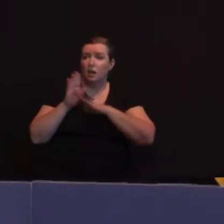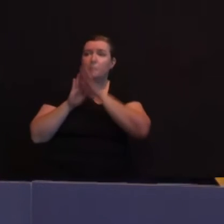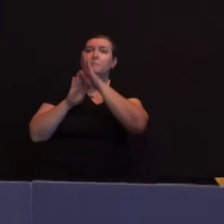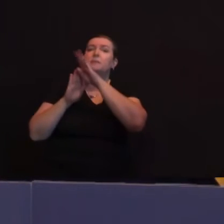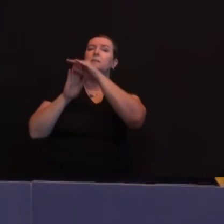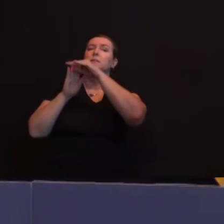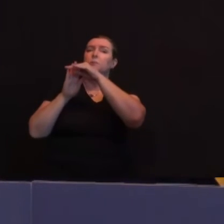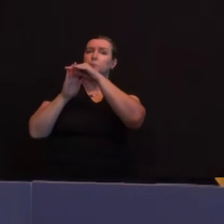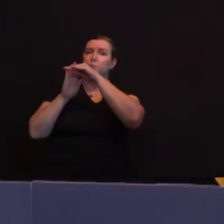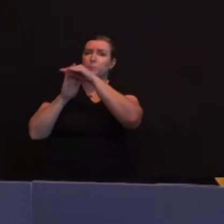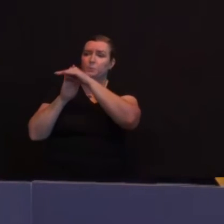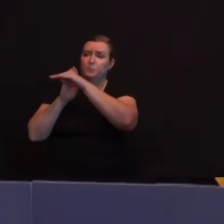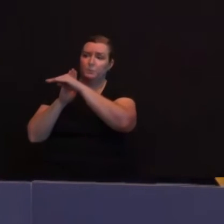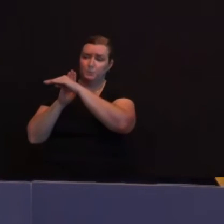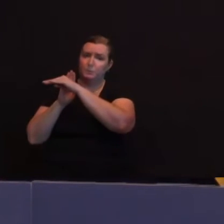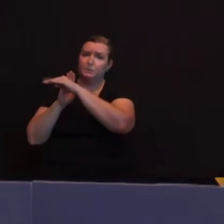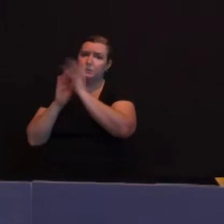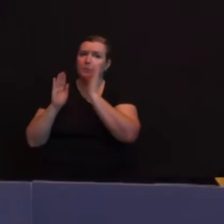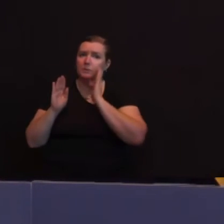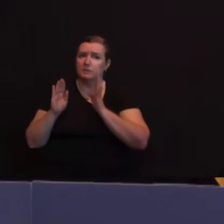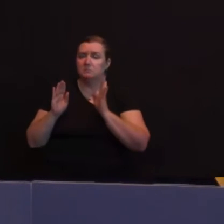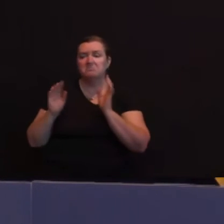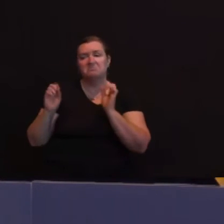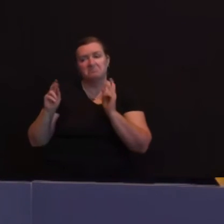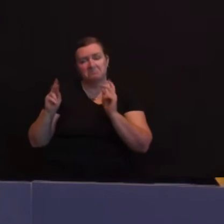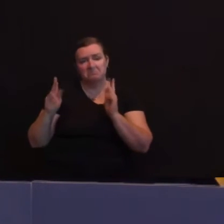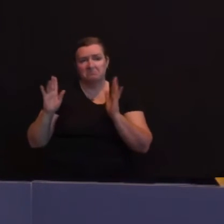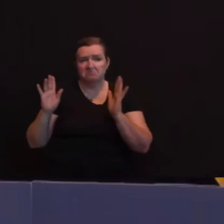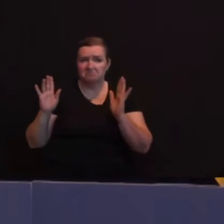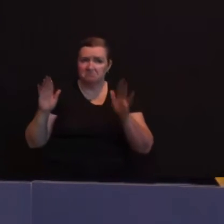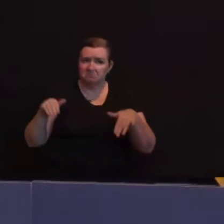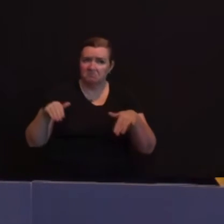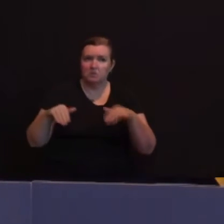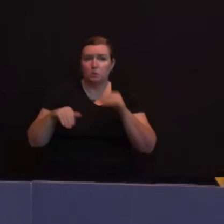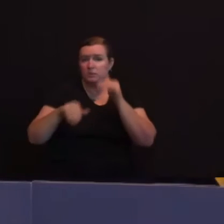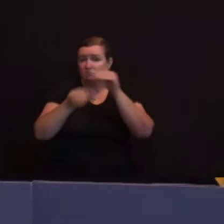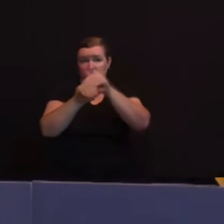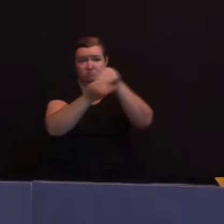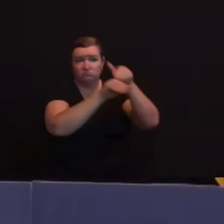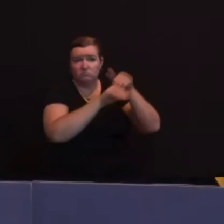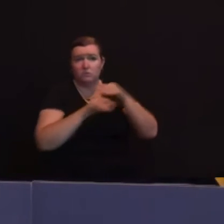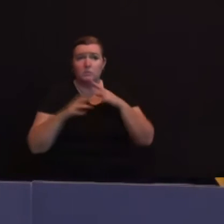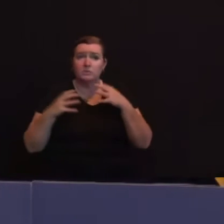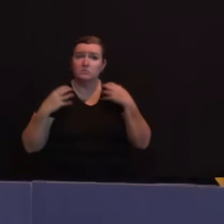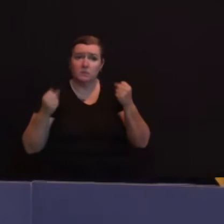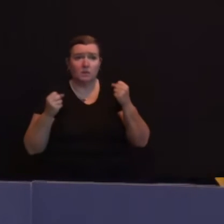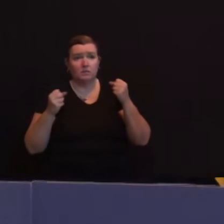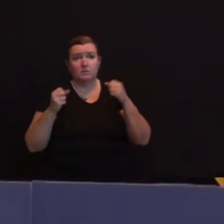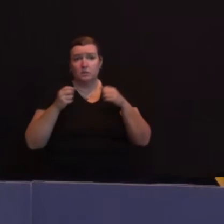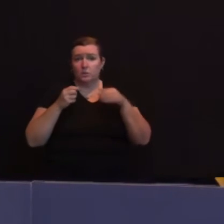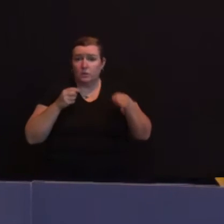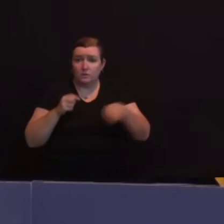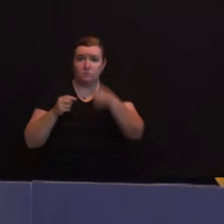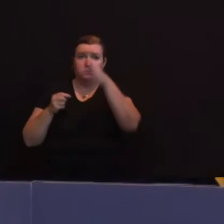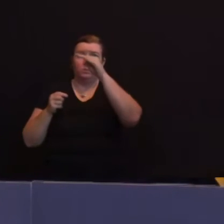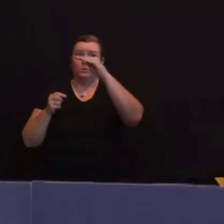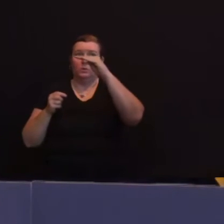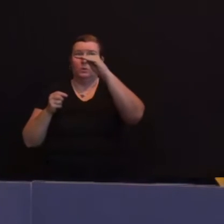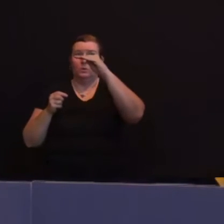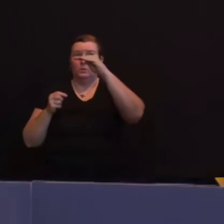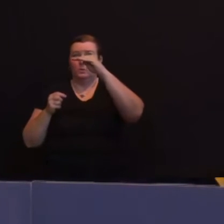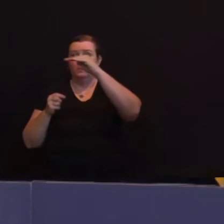quickly, and we go back to a steady state. Those recoveries now are longer, and we expect